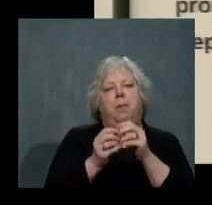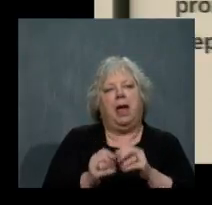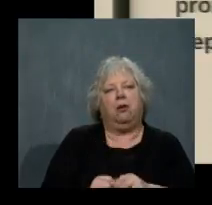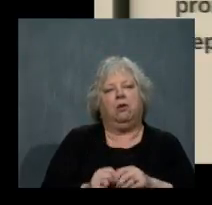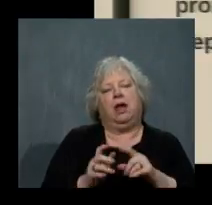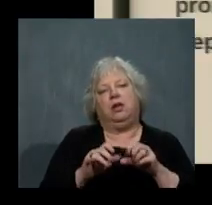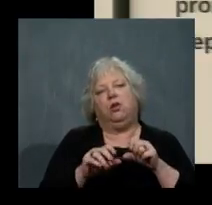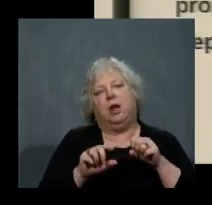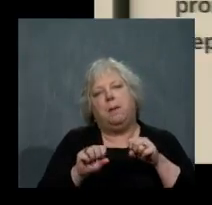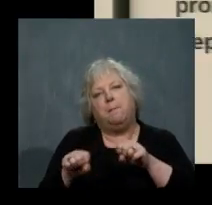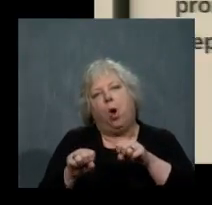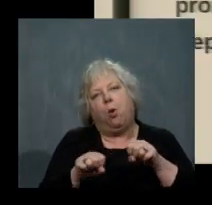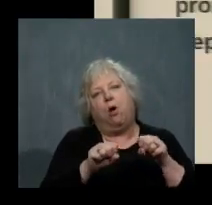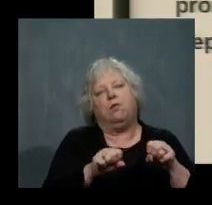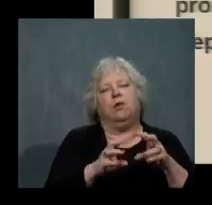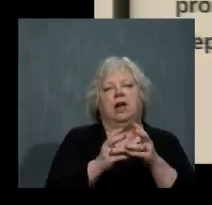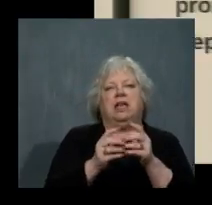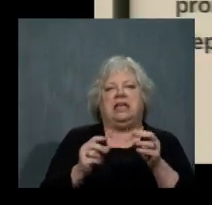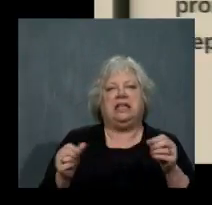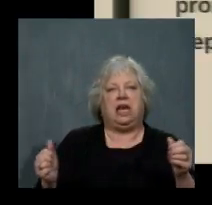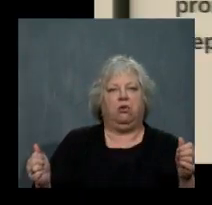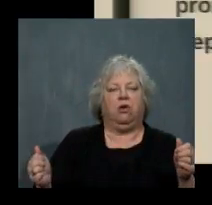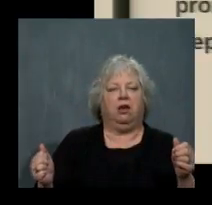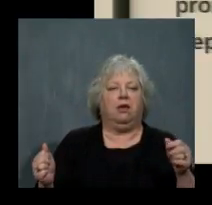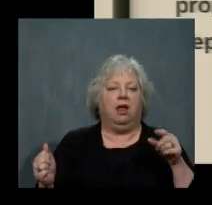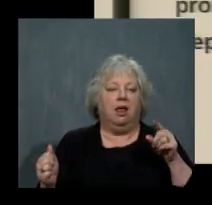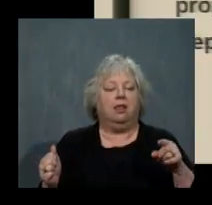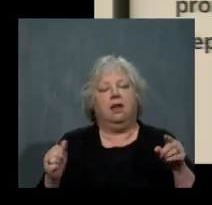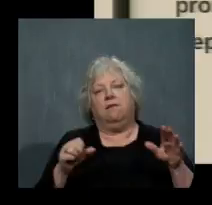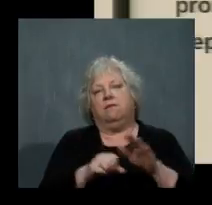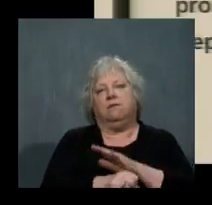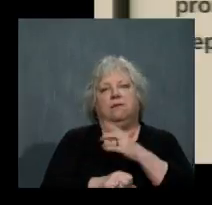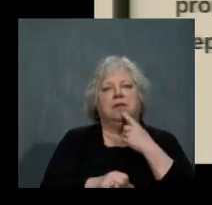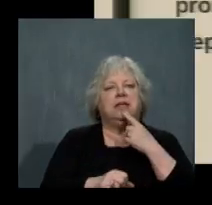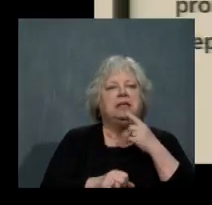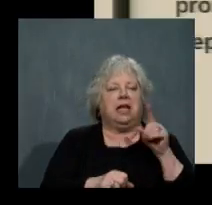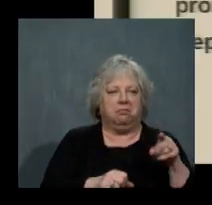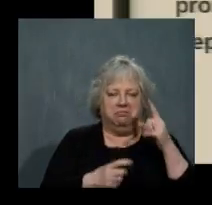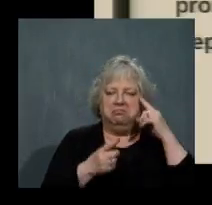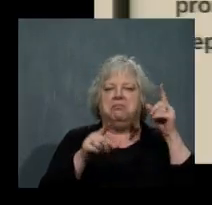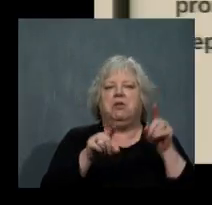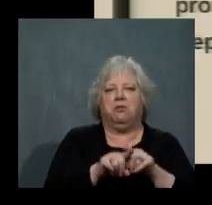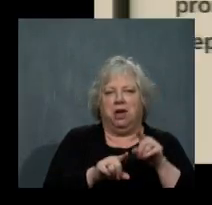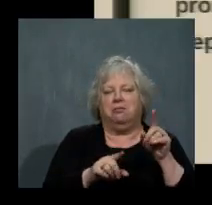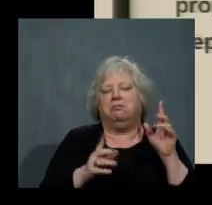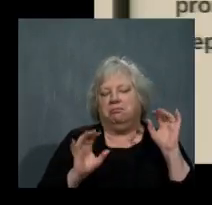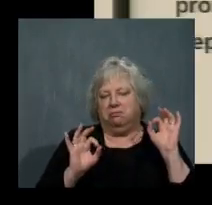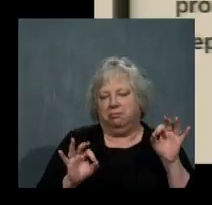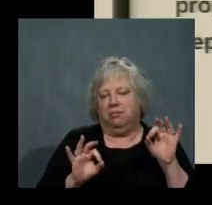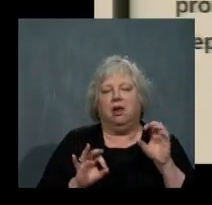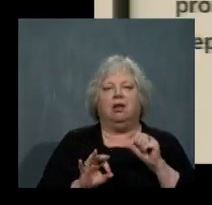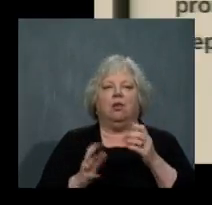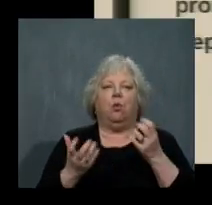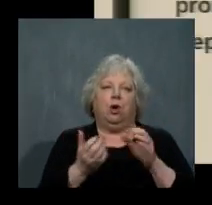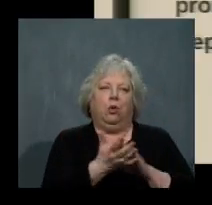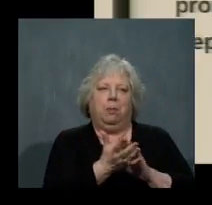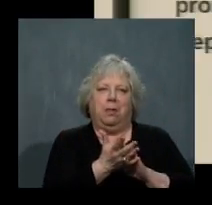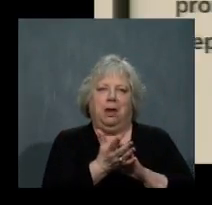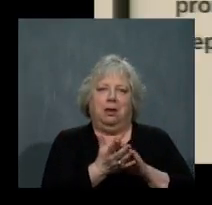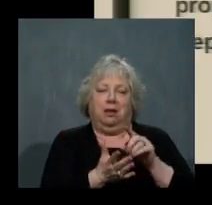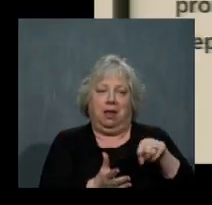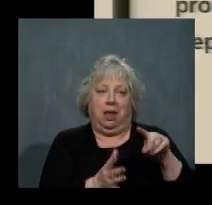over, it disintegrates. And they unanimously said they agreed to do that. So I want to commend them